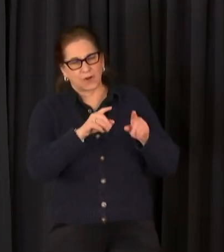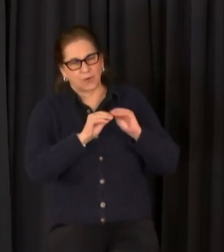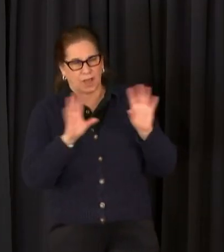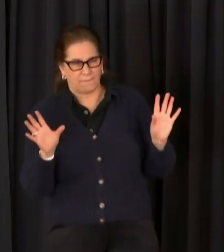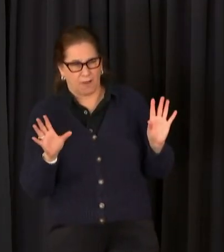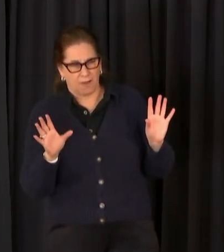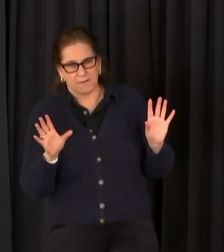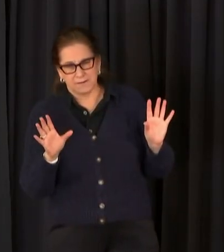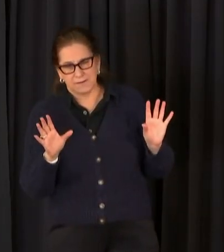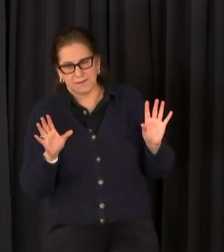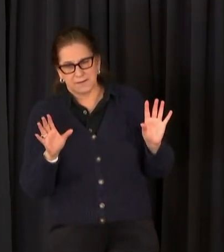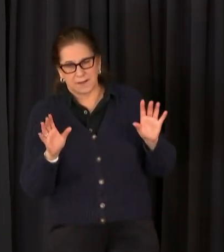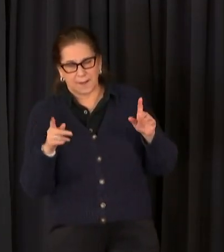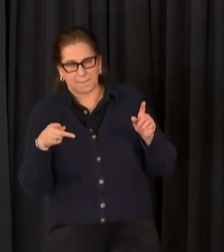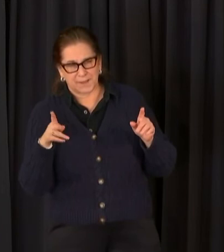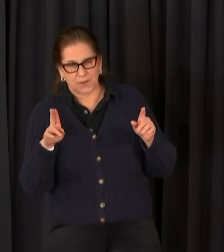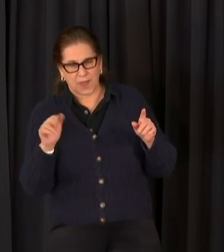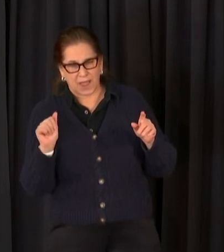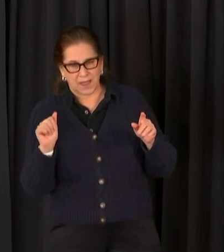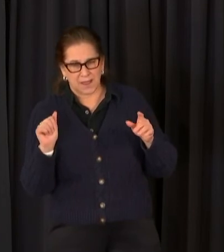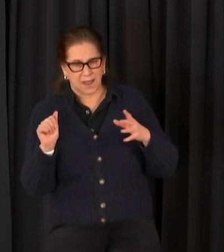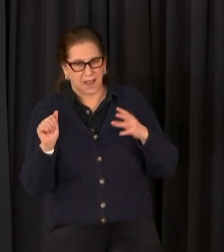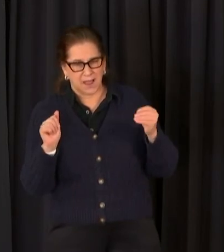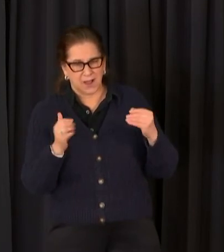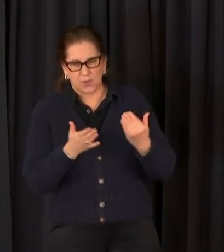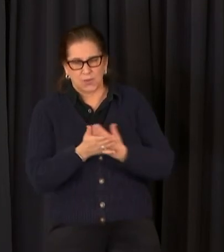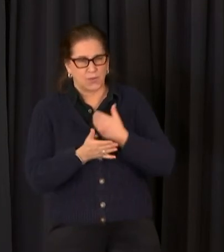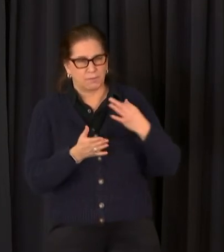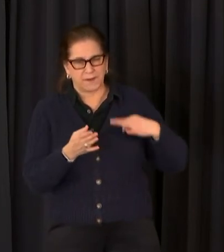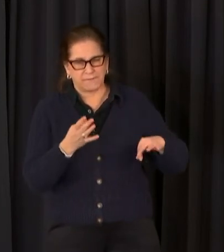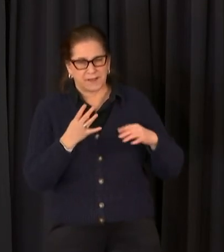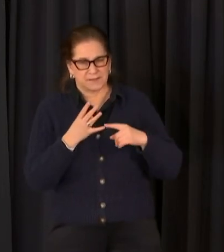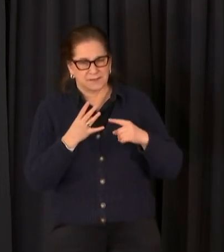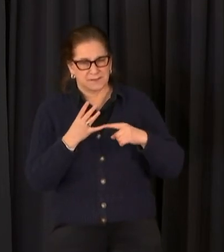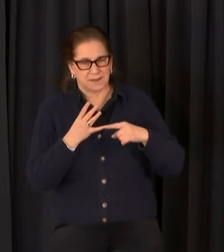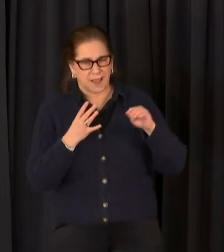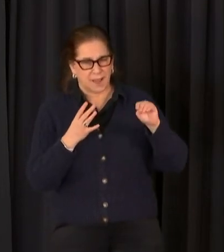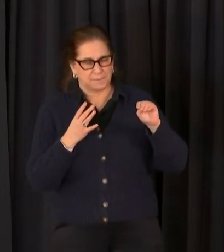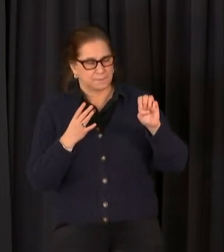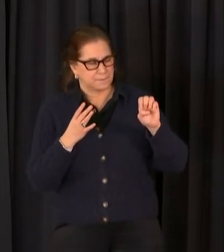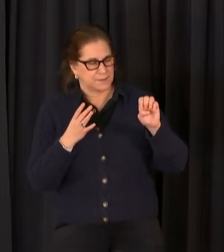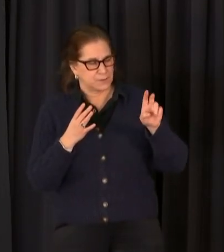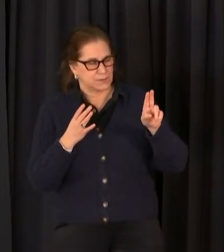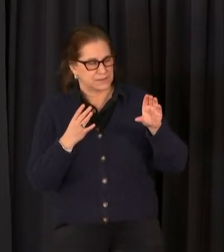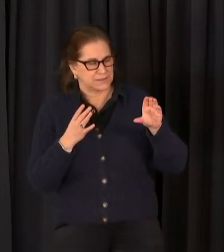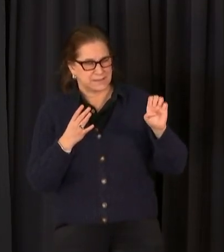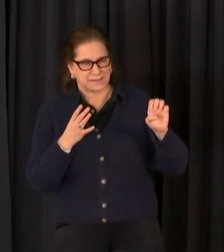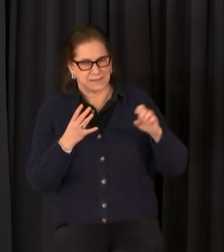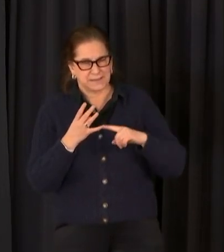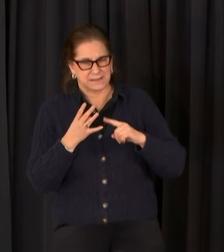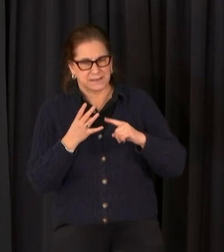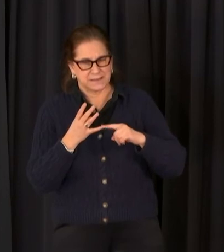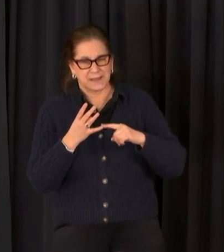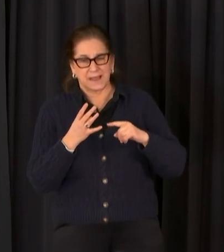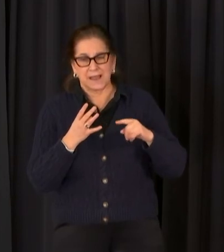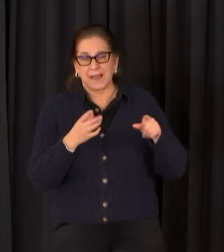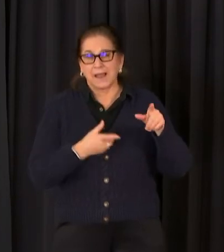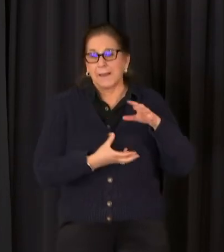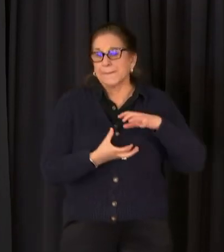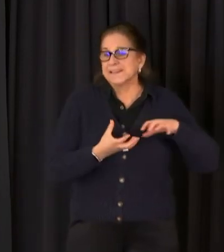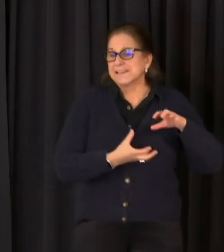between PUA eligibility and then the new benefit, the MEUC eligibility? Sure. So the Mixed Earners